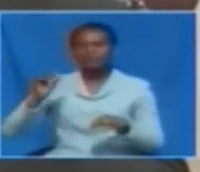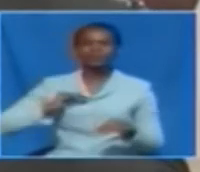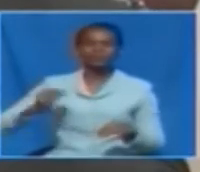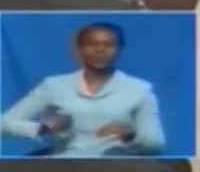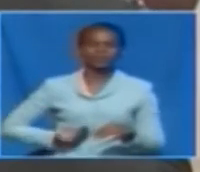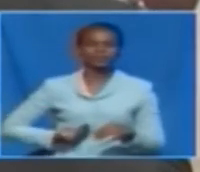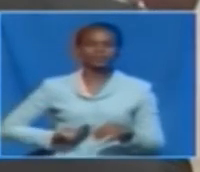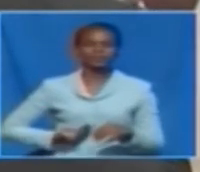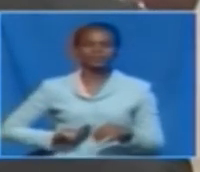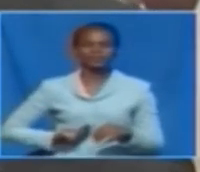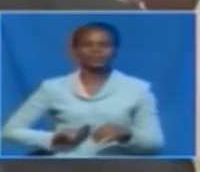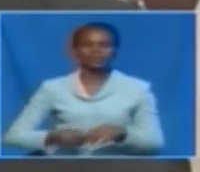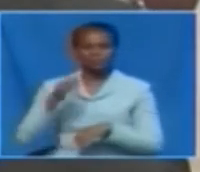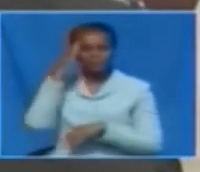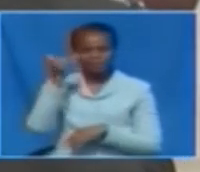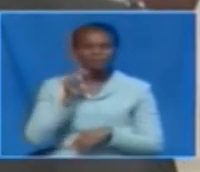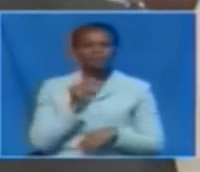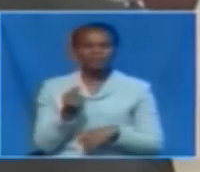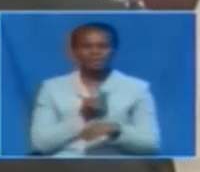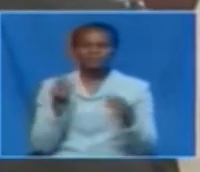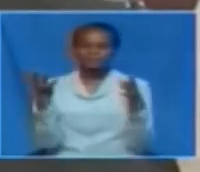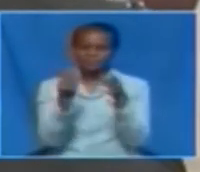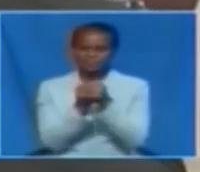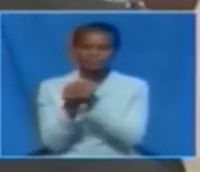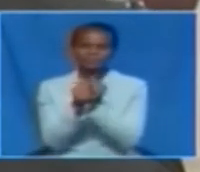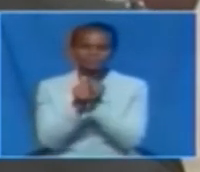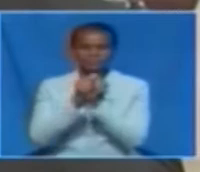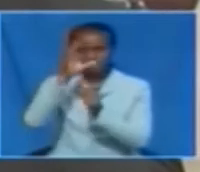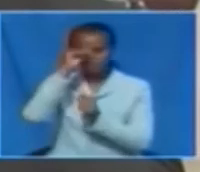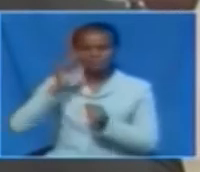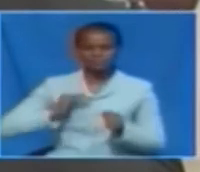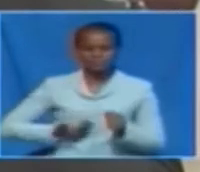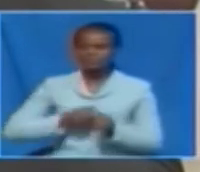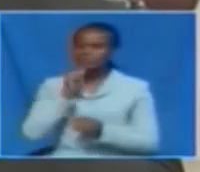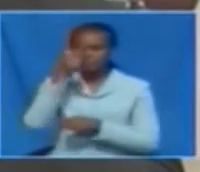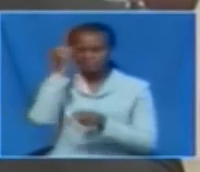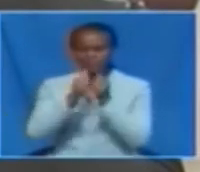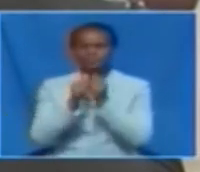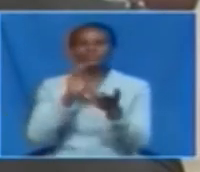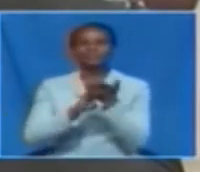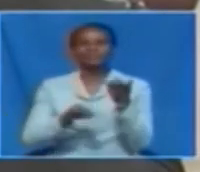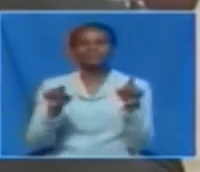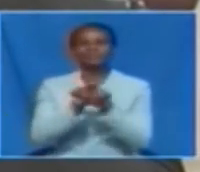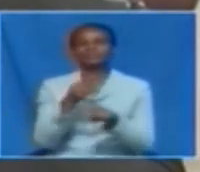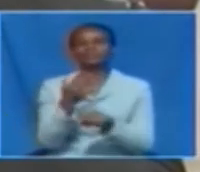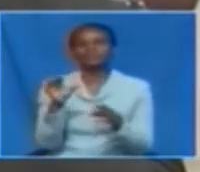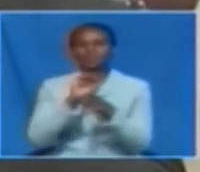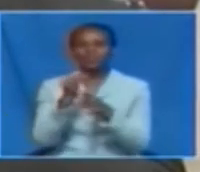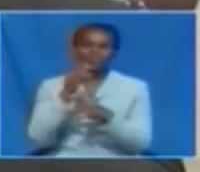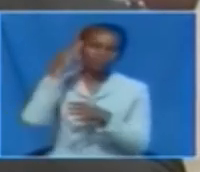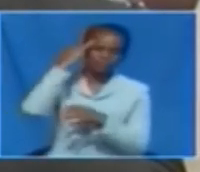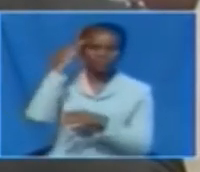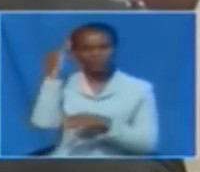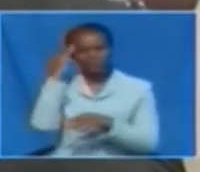female. And the reason why we come together, male and female, is not because we believe in the same thing or we look the same.